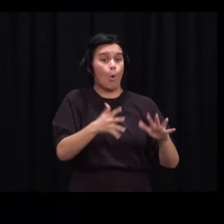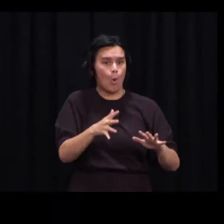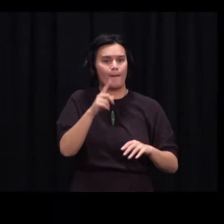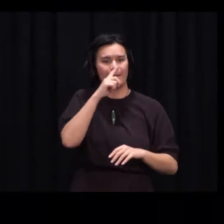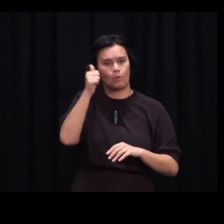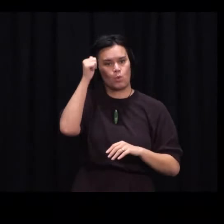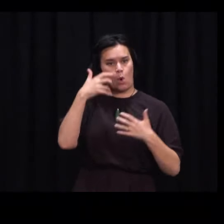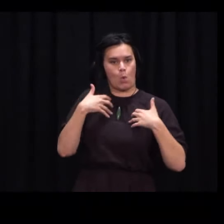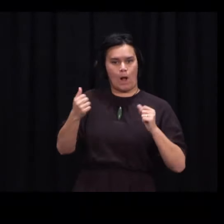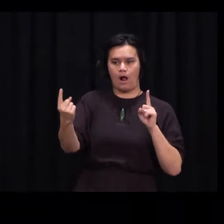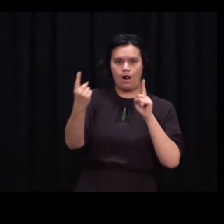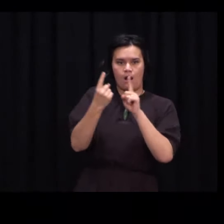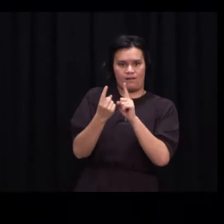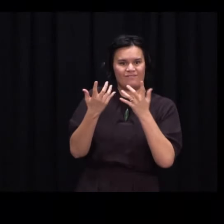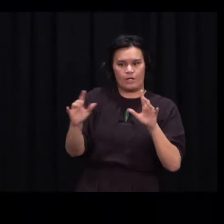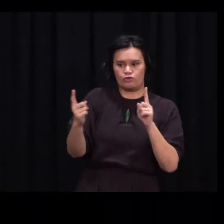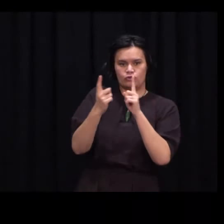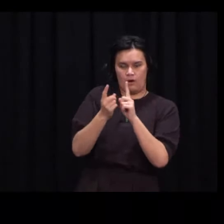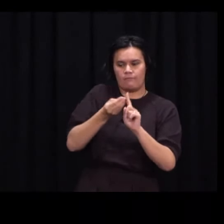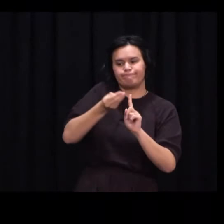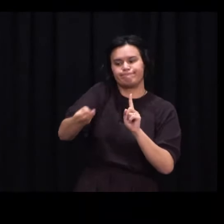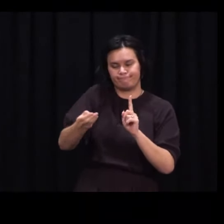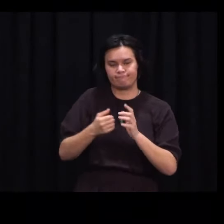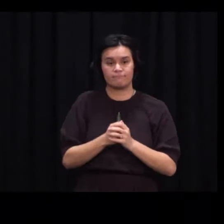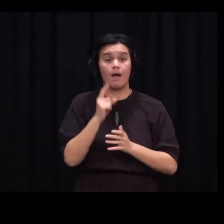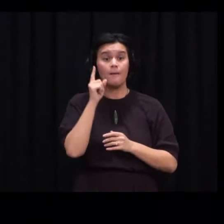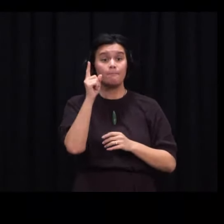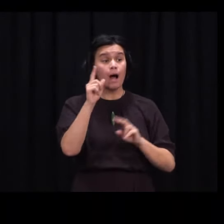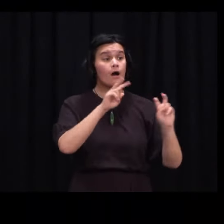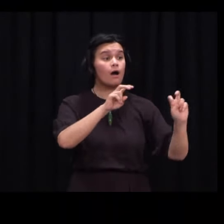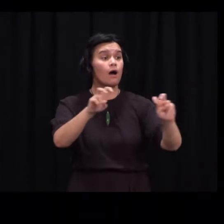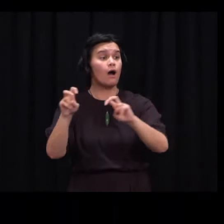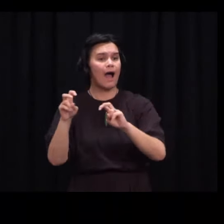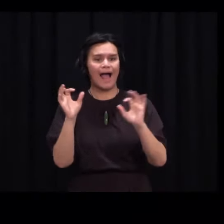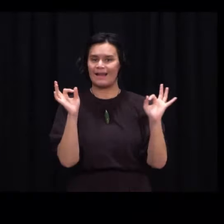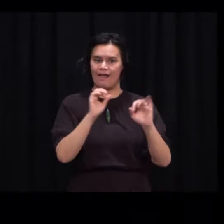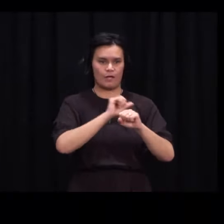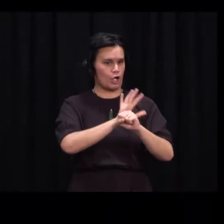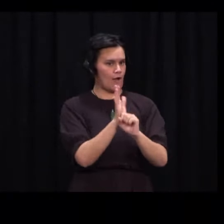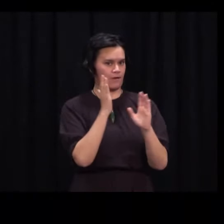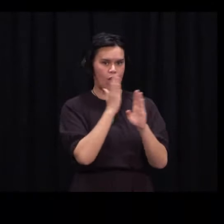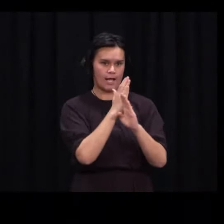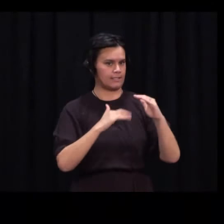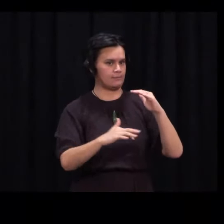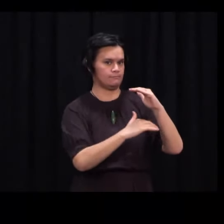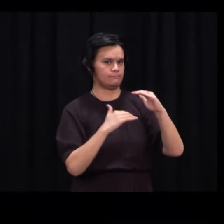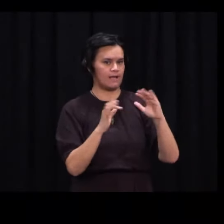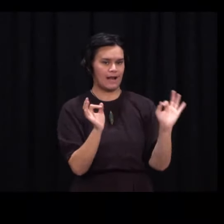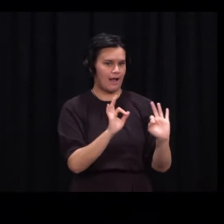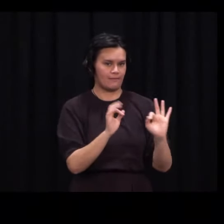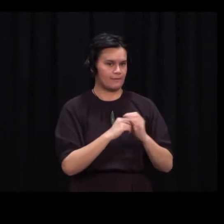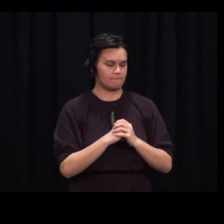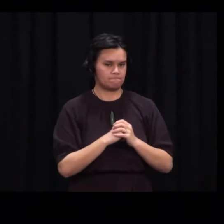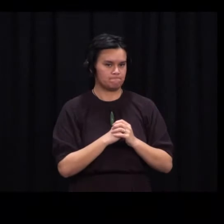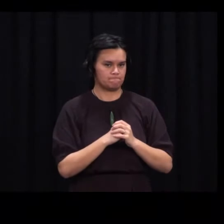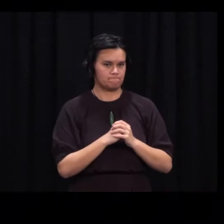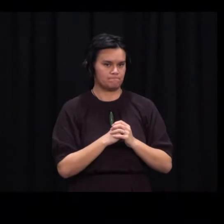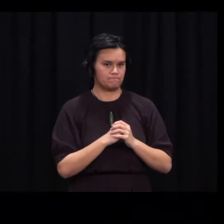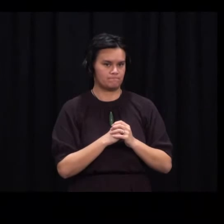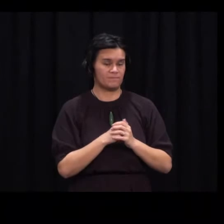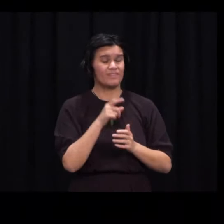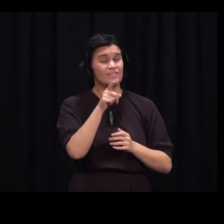team, that there is no significant undetected transmission. But Delta does have a long, hard tail